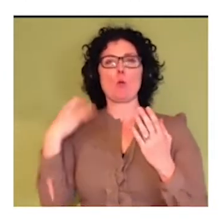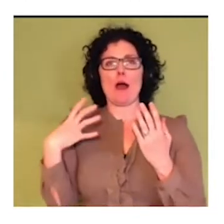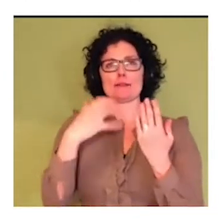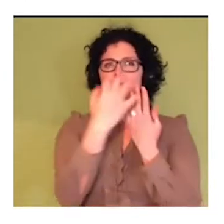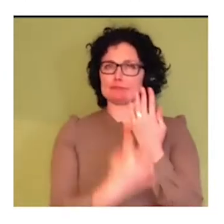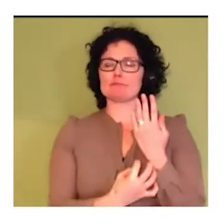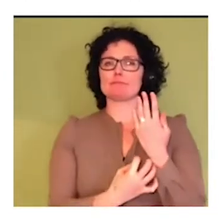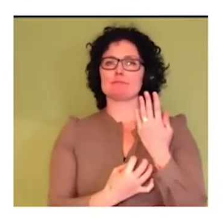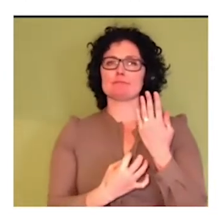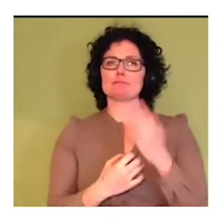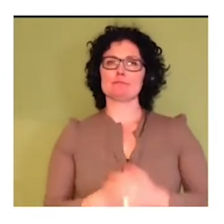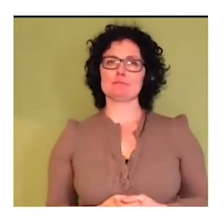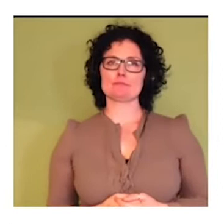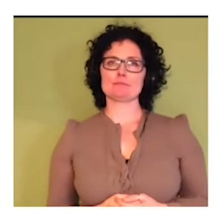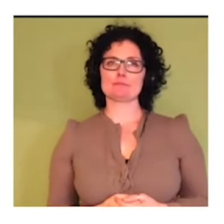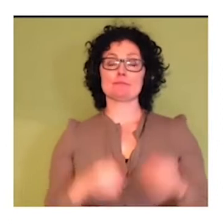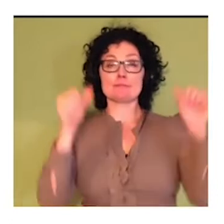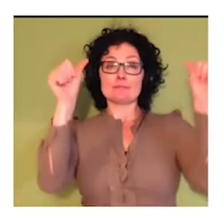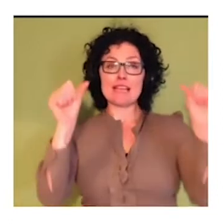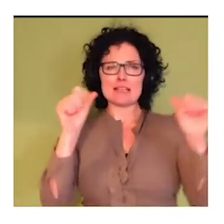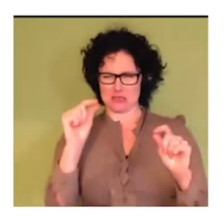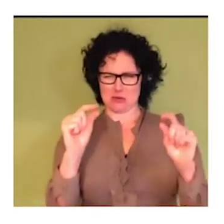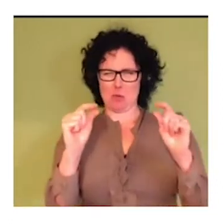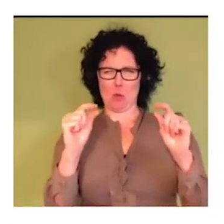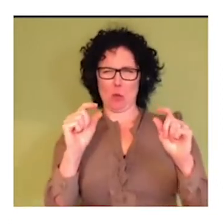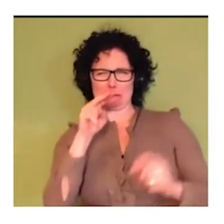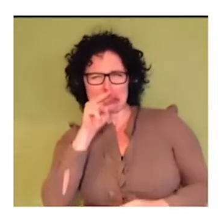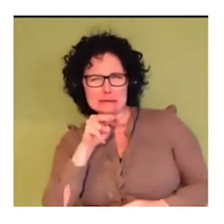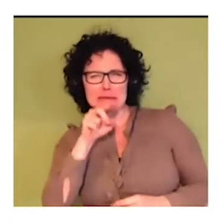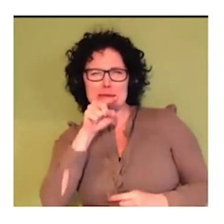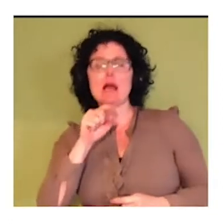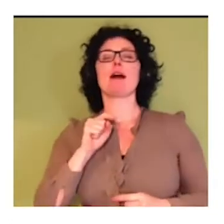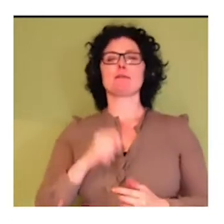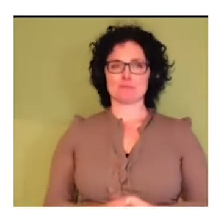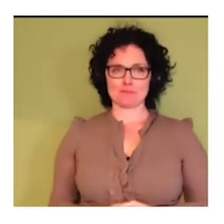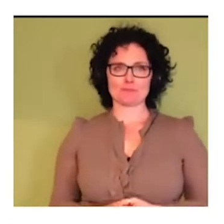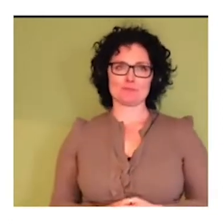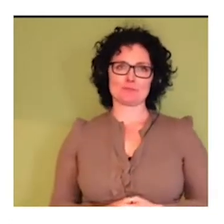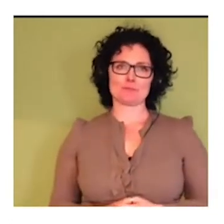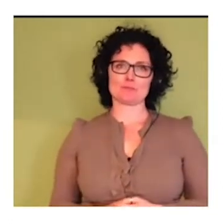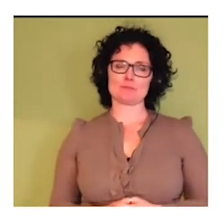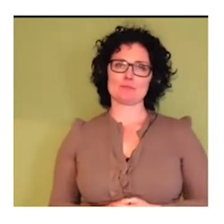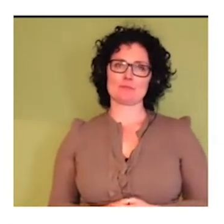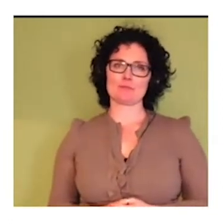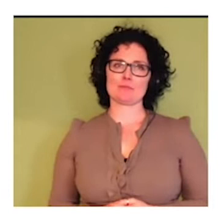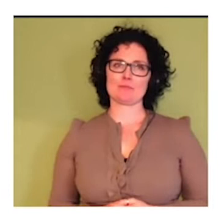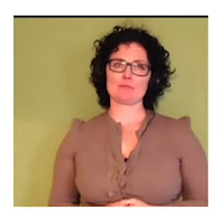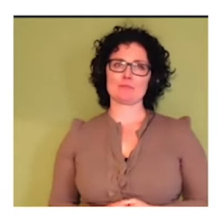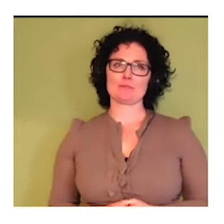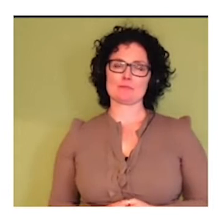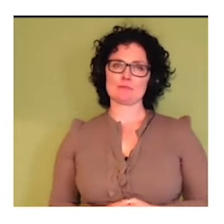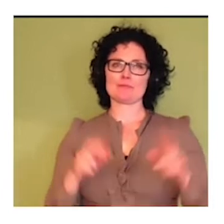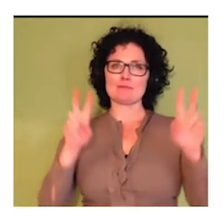Next, well, this text is pretty small, so let's increase it. We do this through the next option in the settings menu under